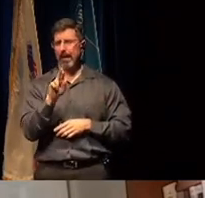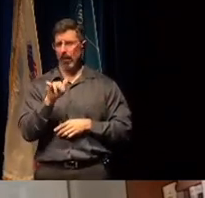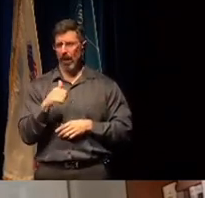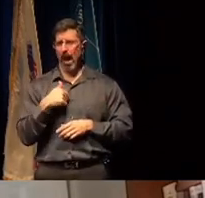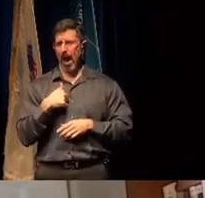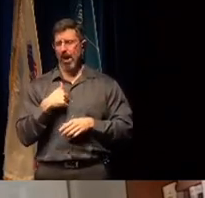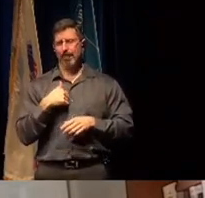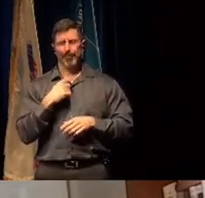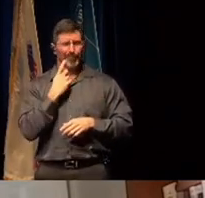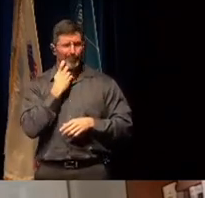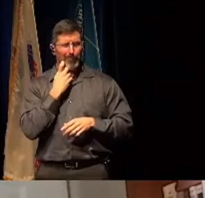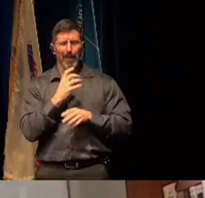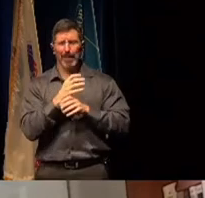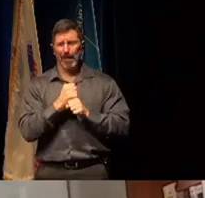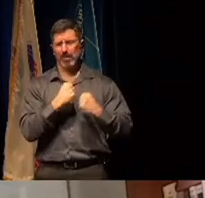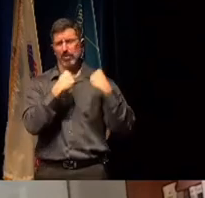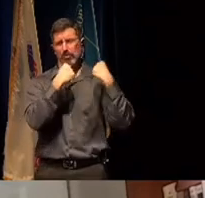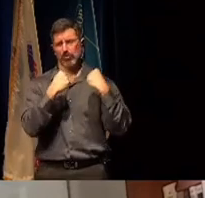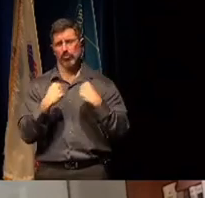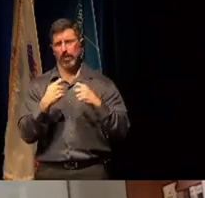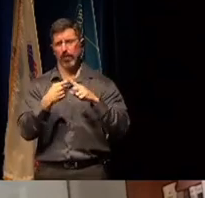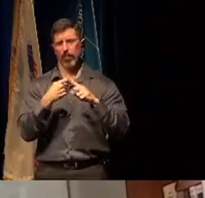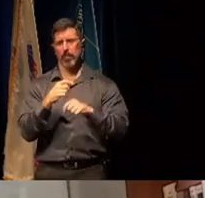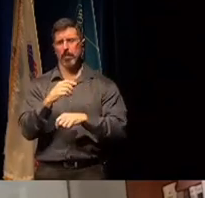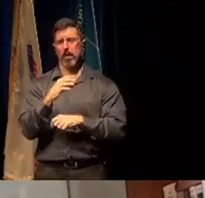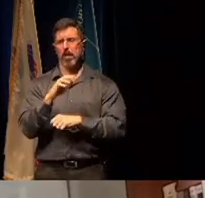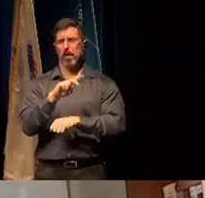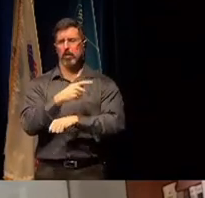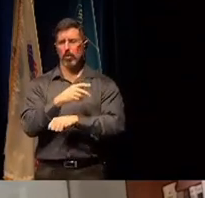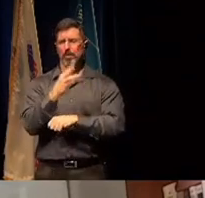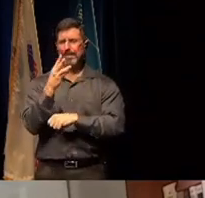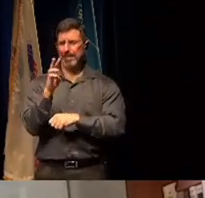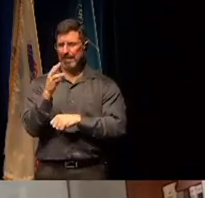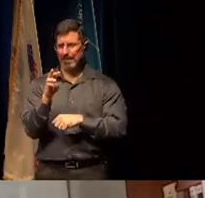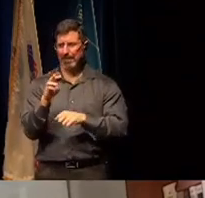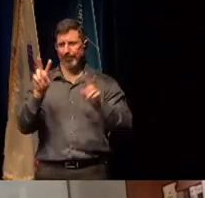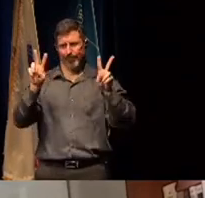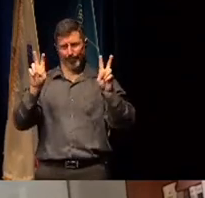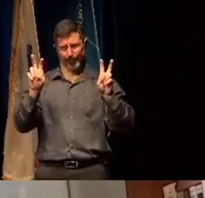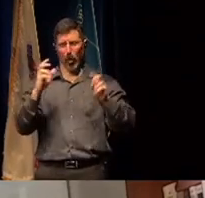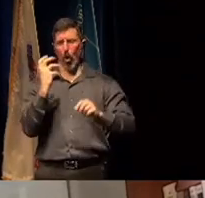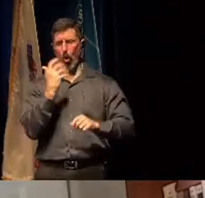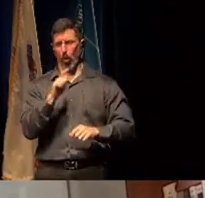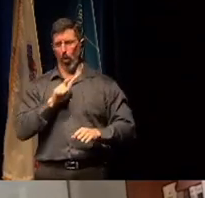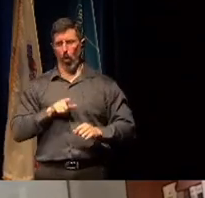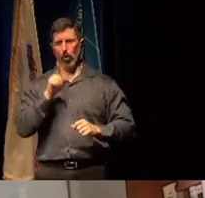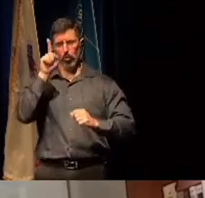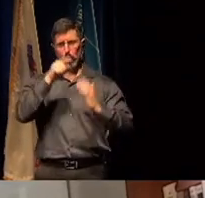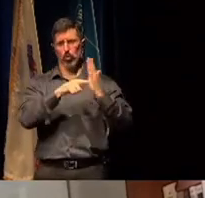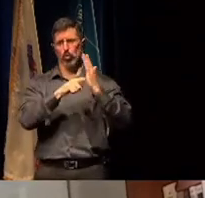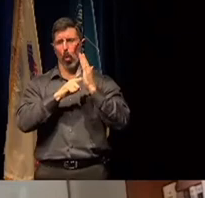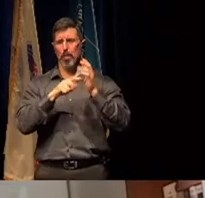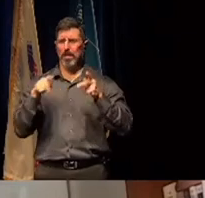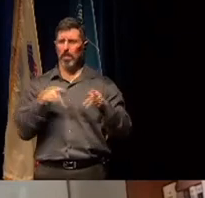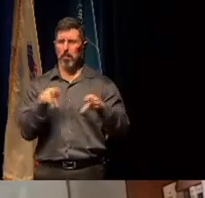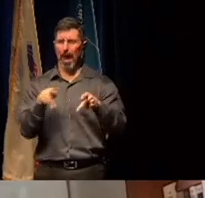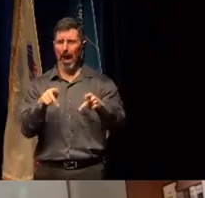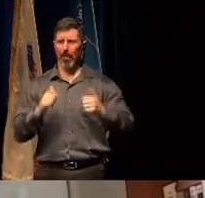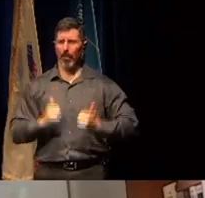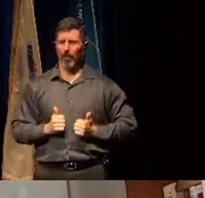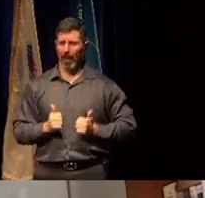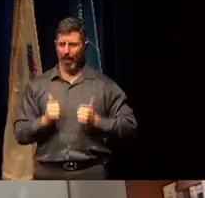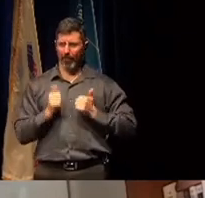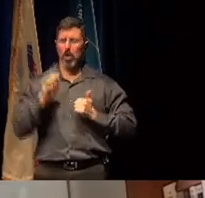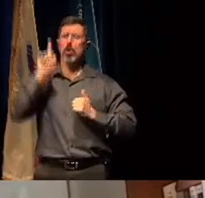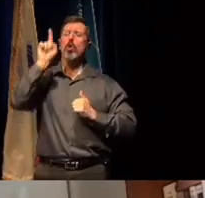16. Perhaps it will encourage you as well. It reads, 'O Lord, you make known to me the pathway of life.